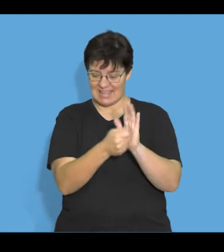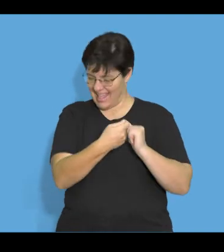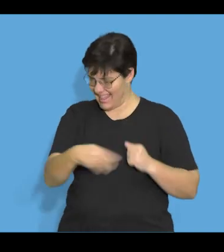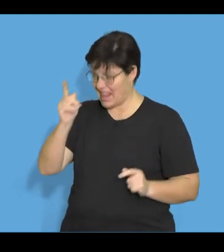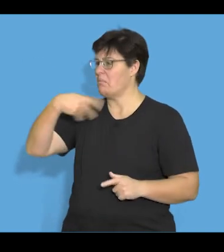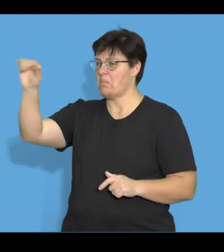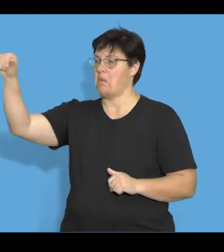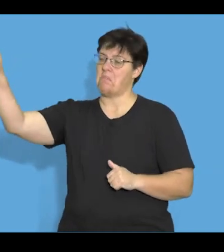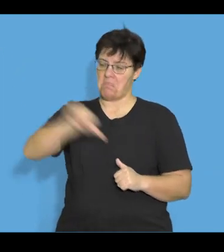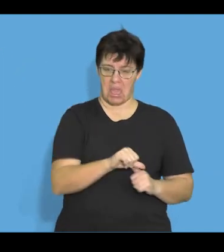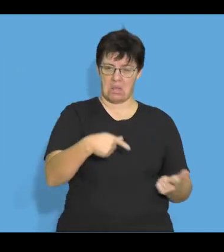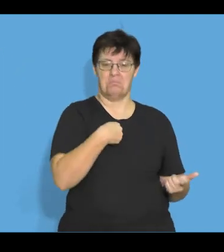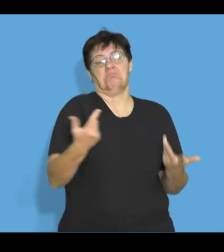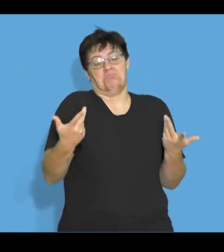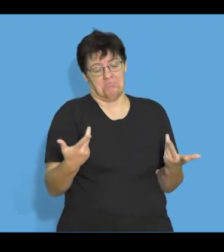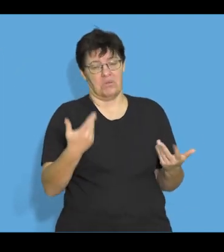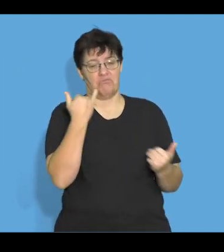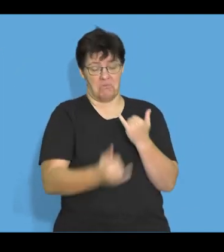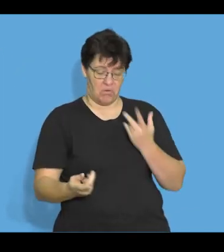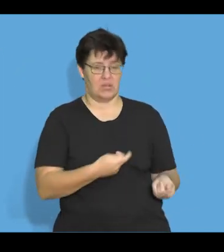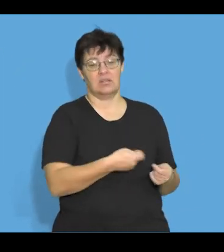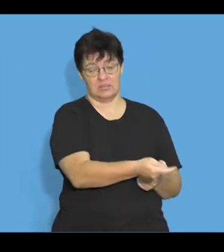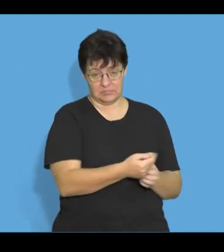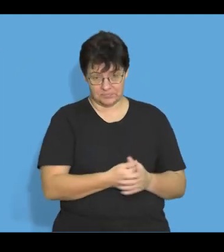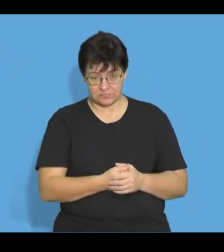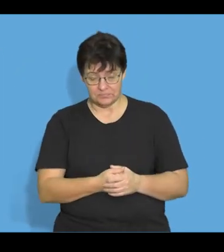was given other information. Let's identify it.